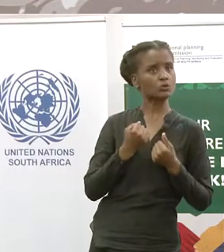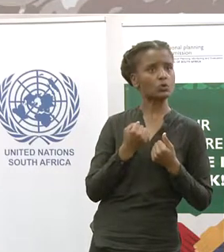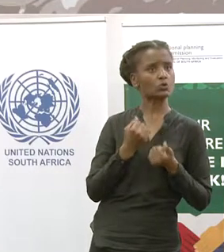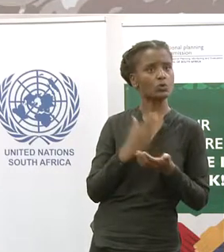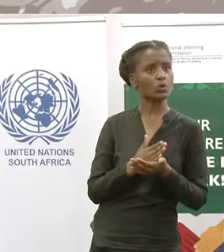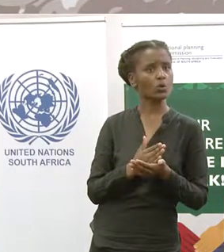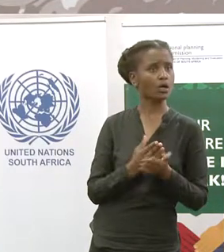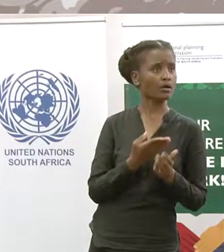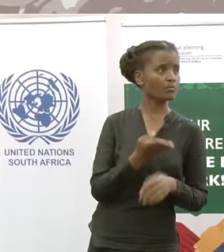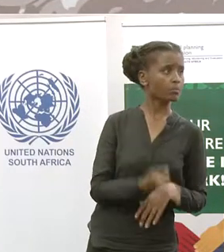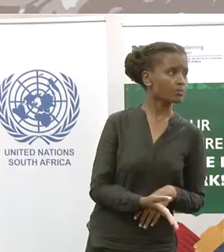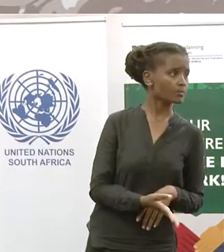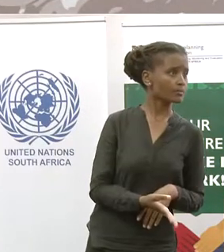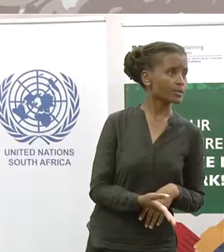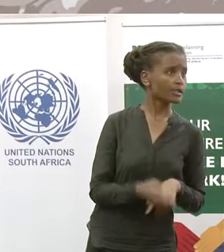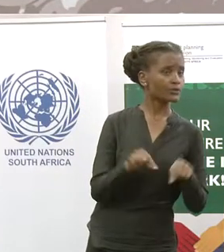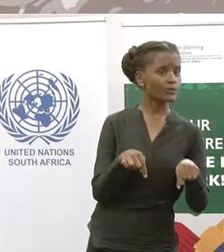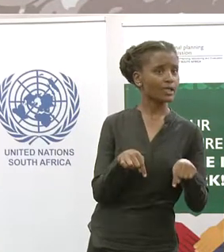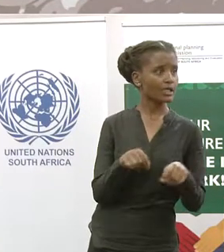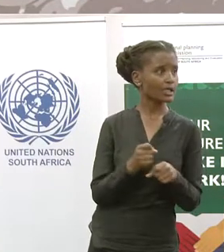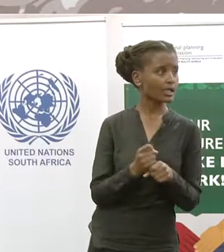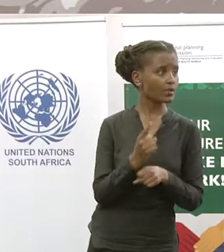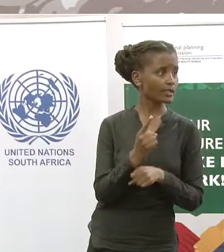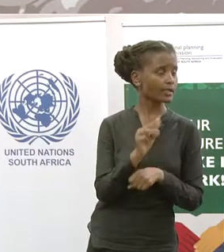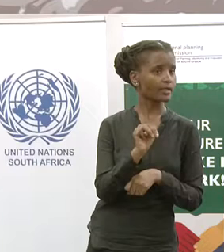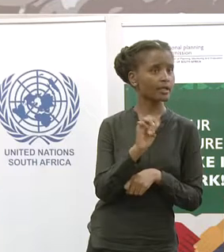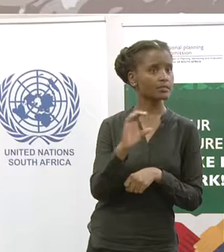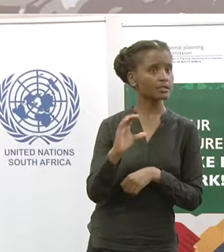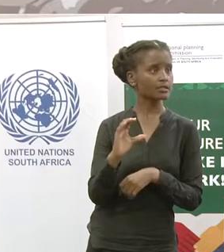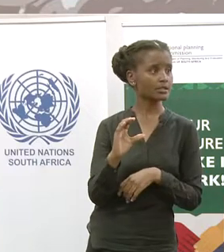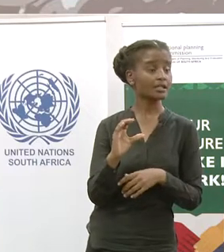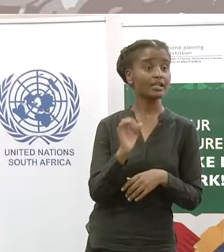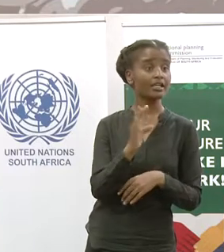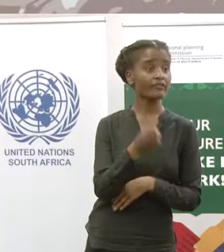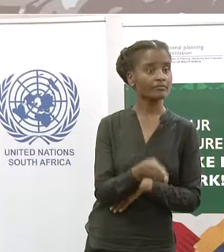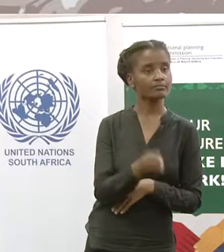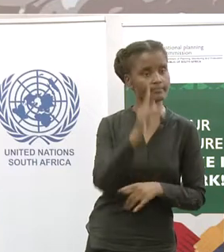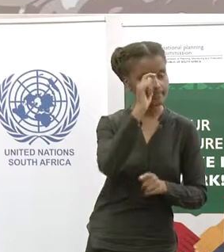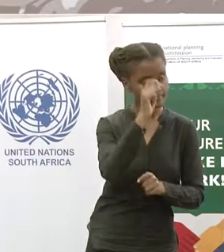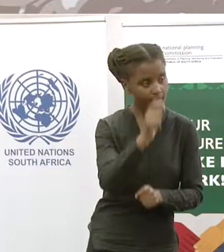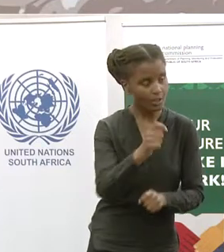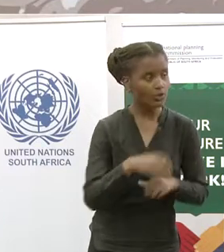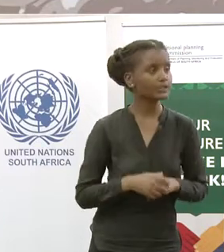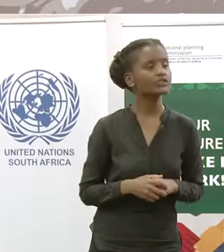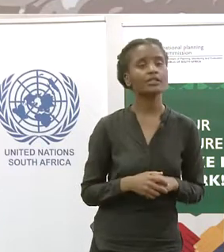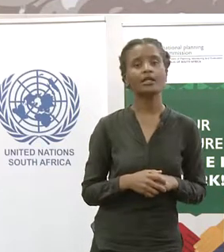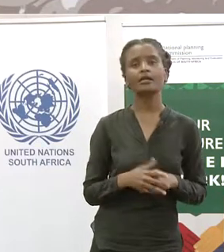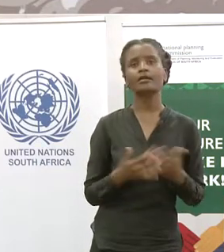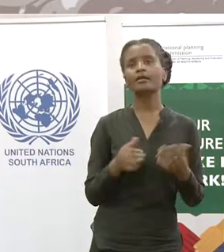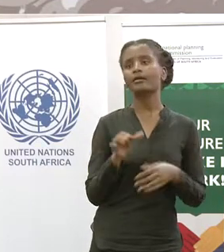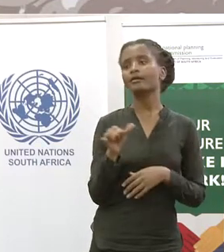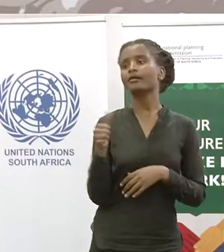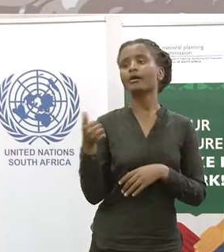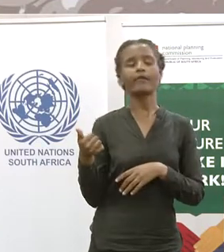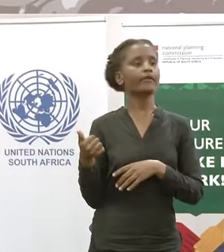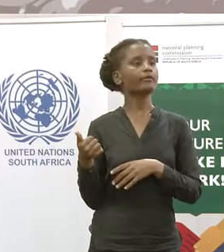Gauteng. If she's here, she's also acknowledged. And any other guests that I